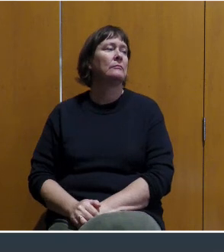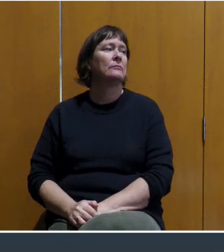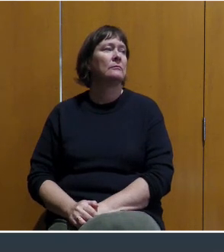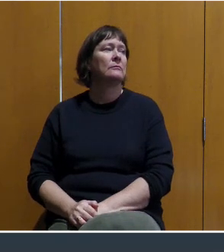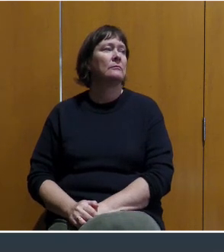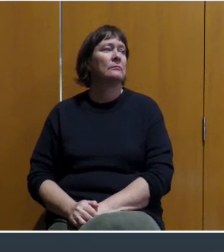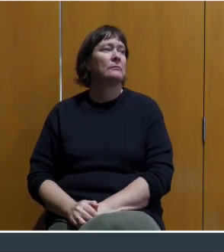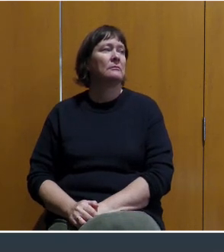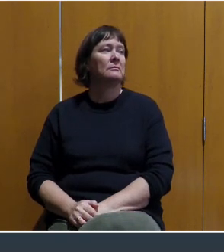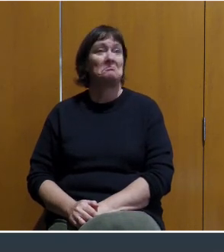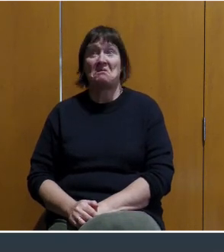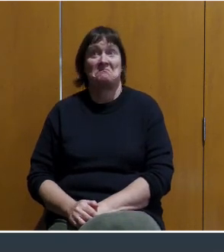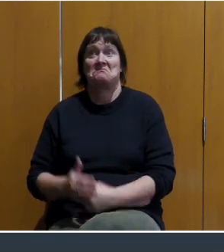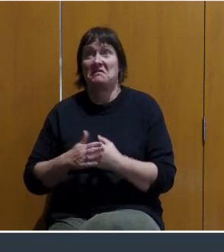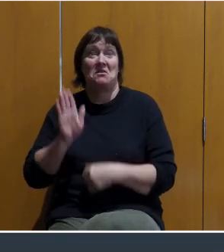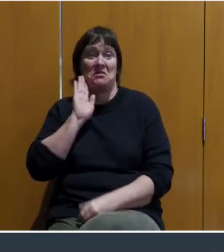No, never heard of it.